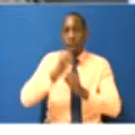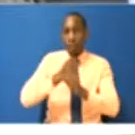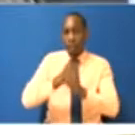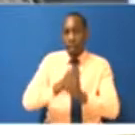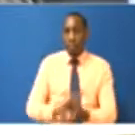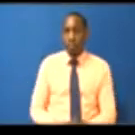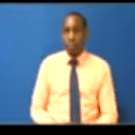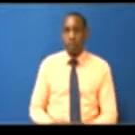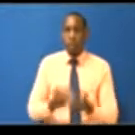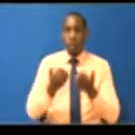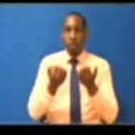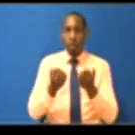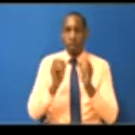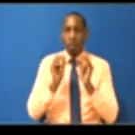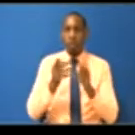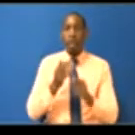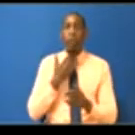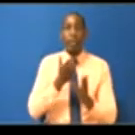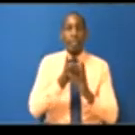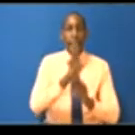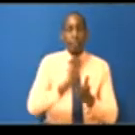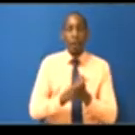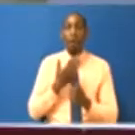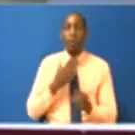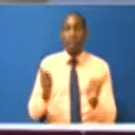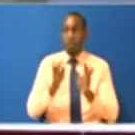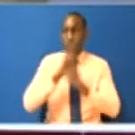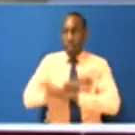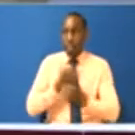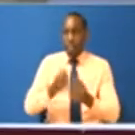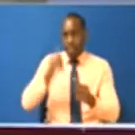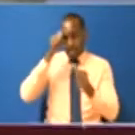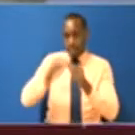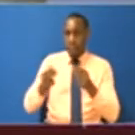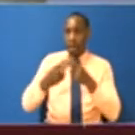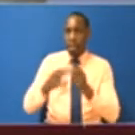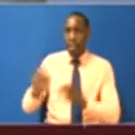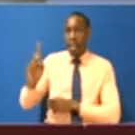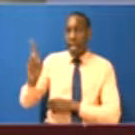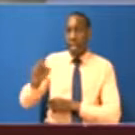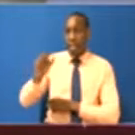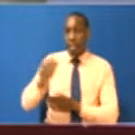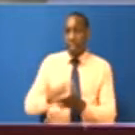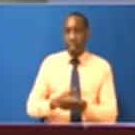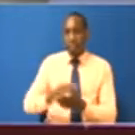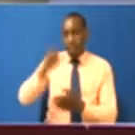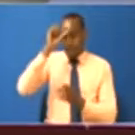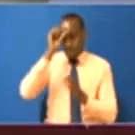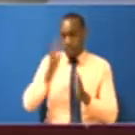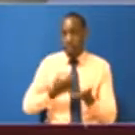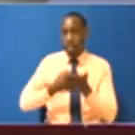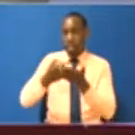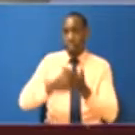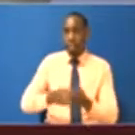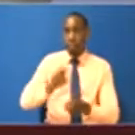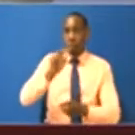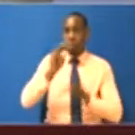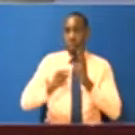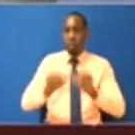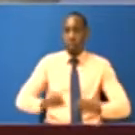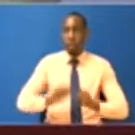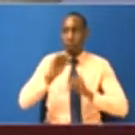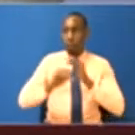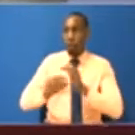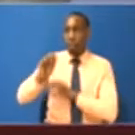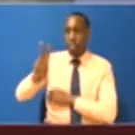okay i need to interrupt you there because i need to uh take a break right now remember the hashtag is nairobi gov debate 2022 we are live across all